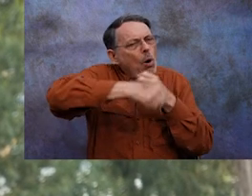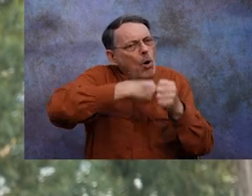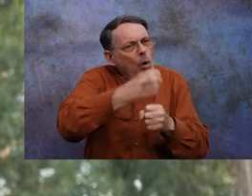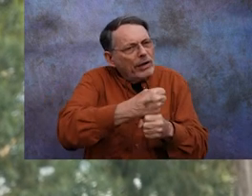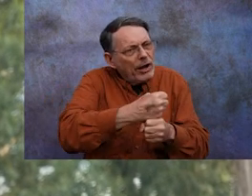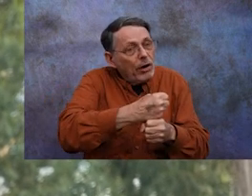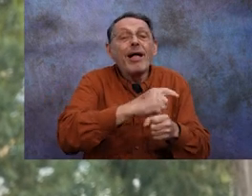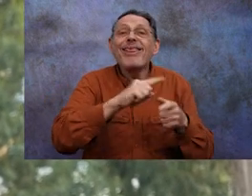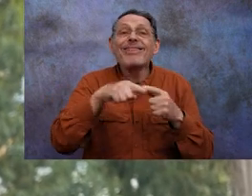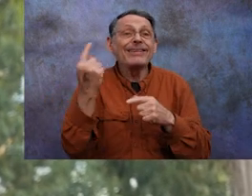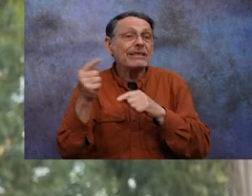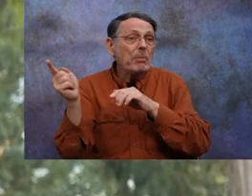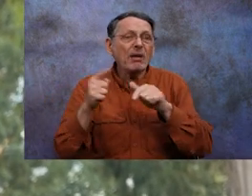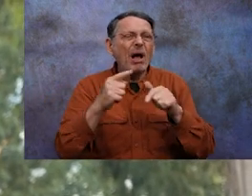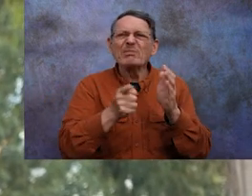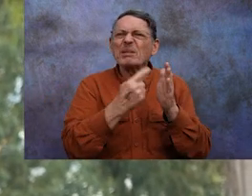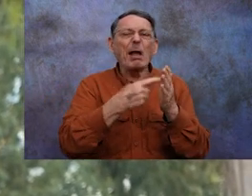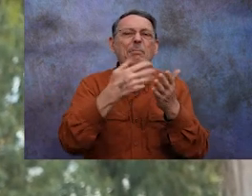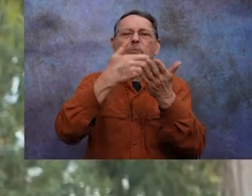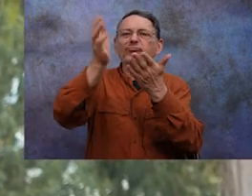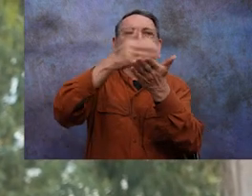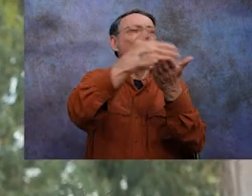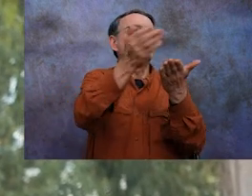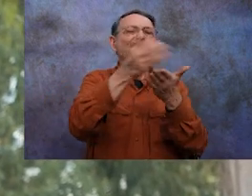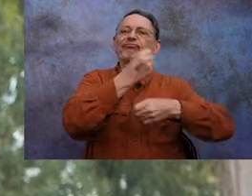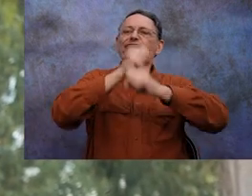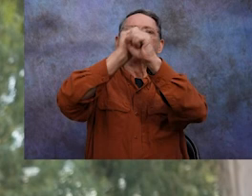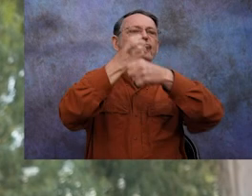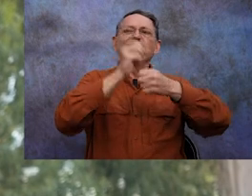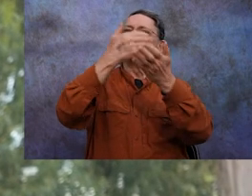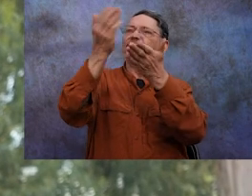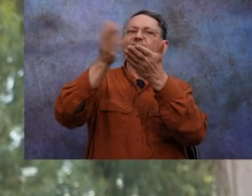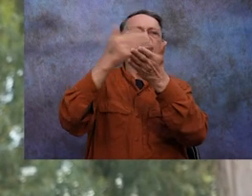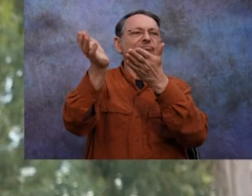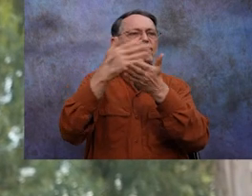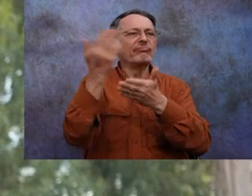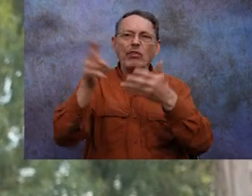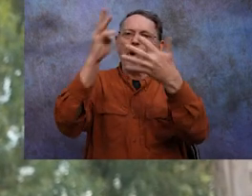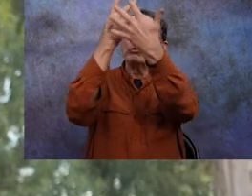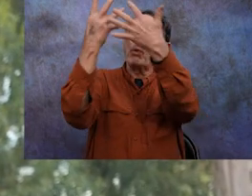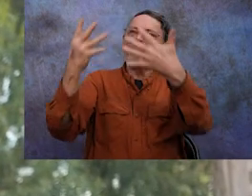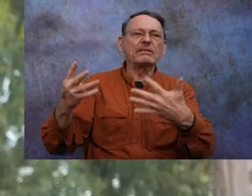someone comes and sweeps those webs away, and she must start again.